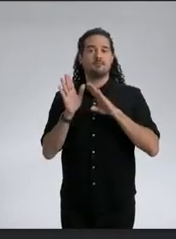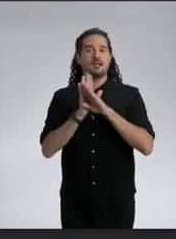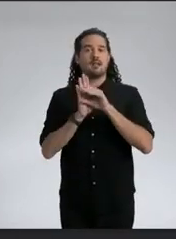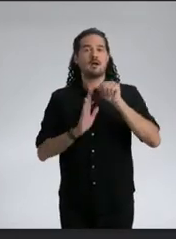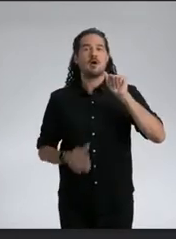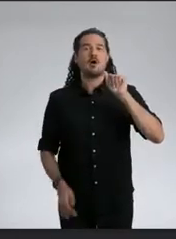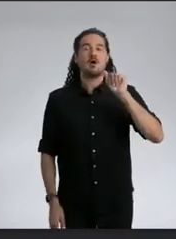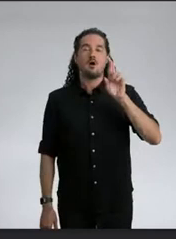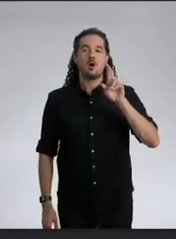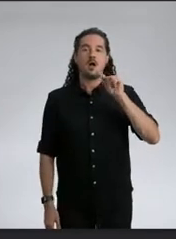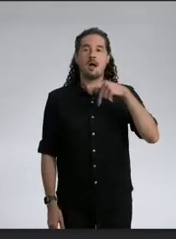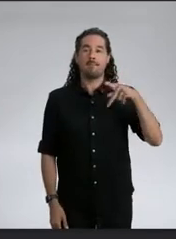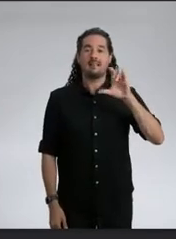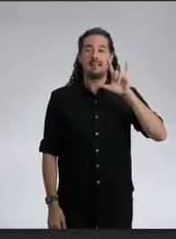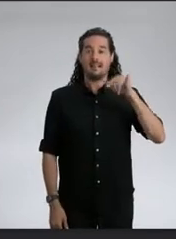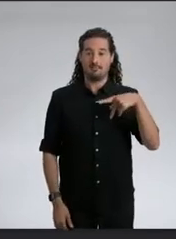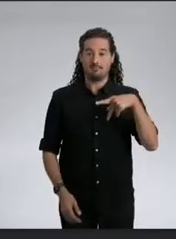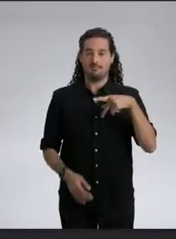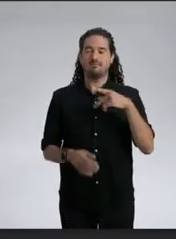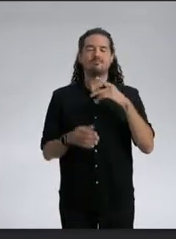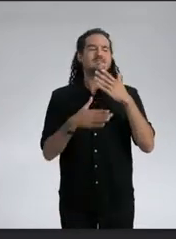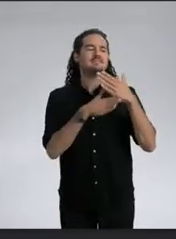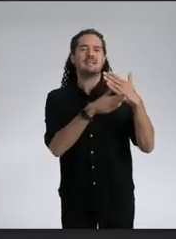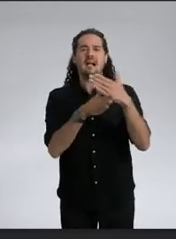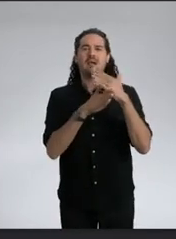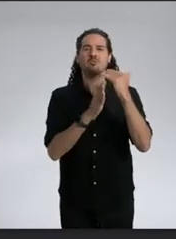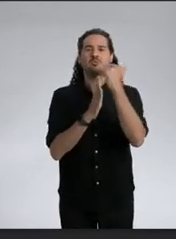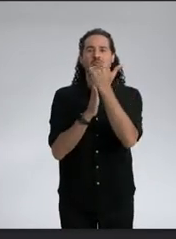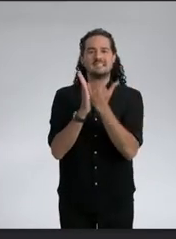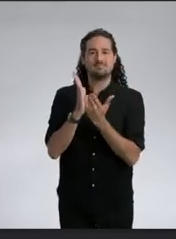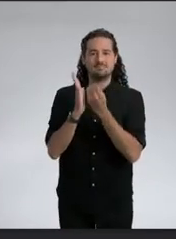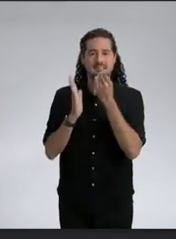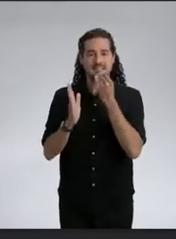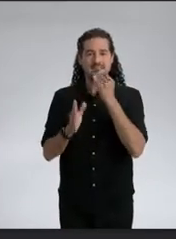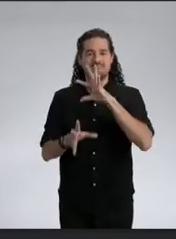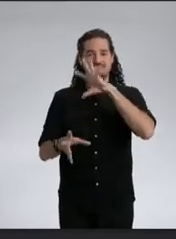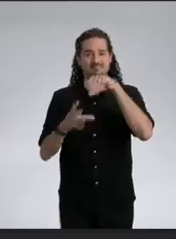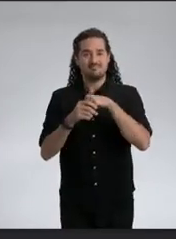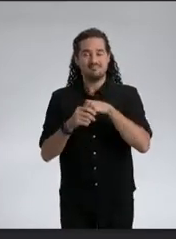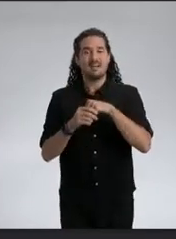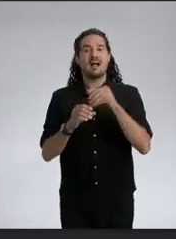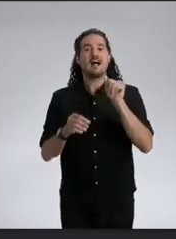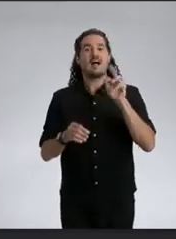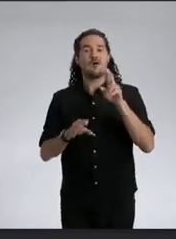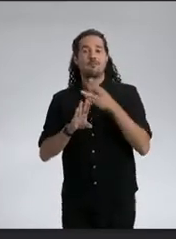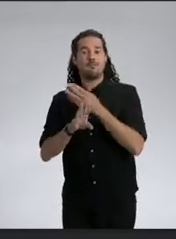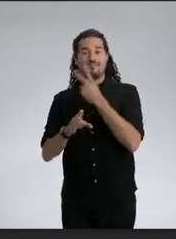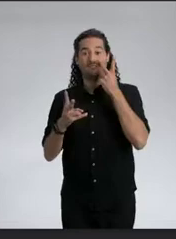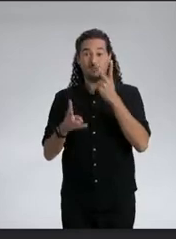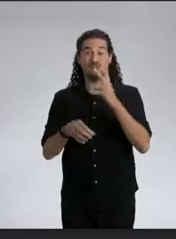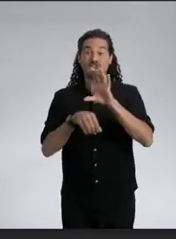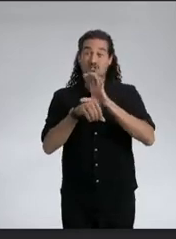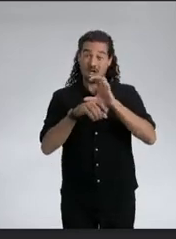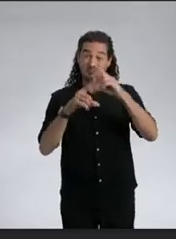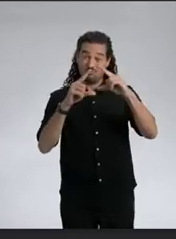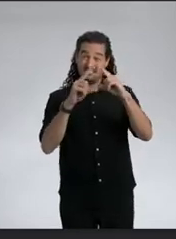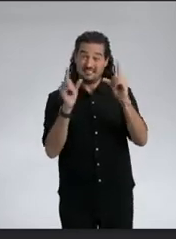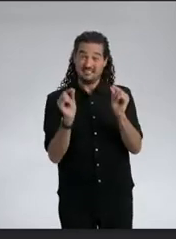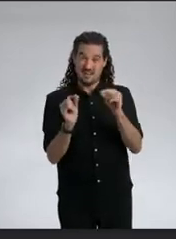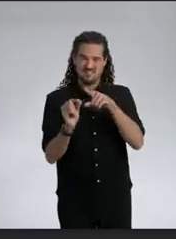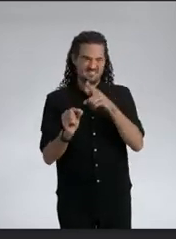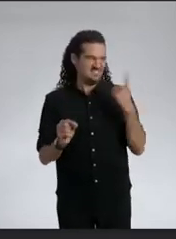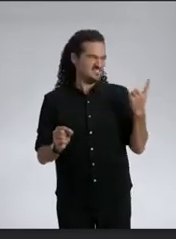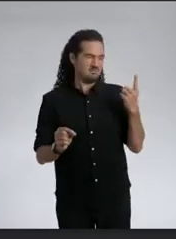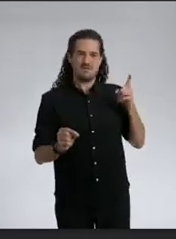recipes, which include the AR preview of the dish. The chocolate croissant we captured using Clone is actually a virtual